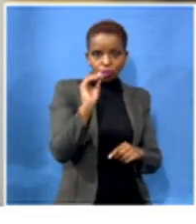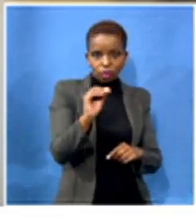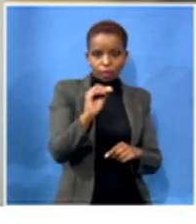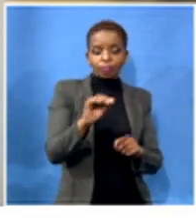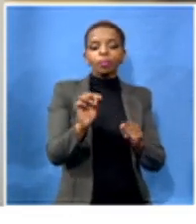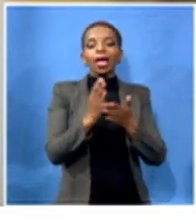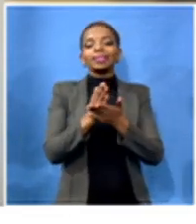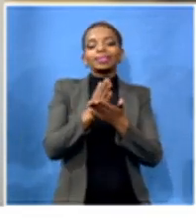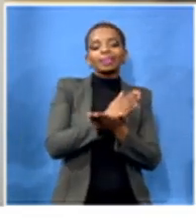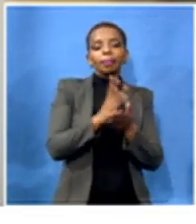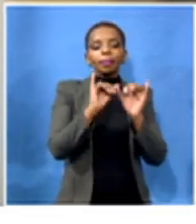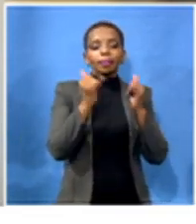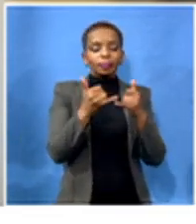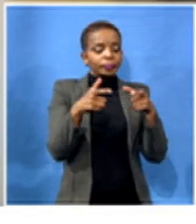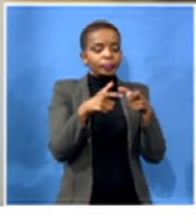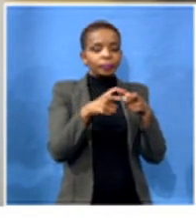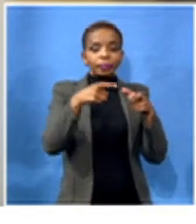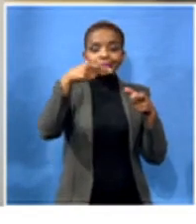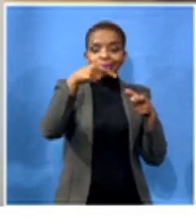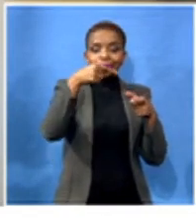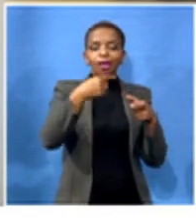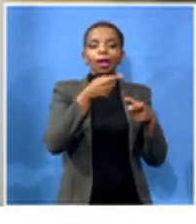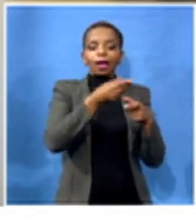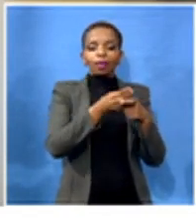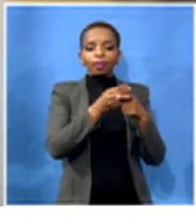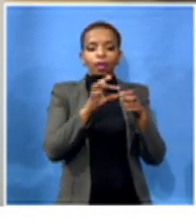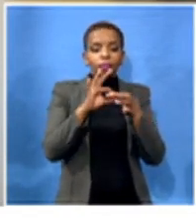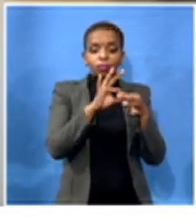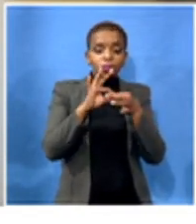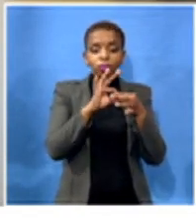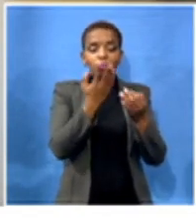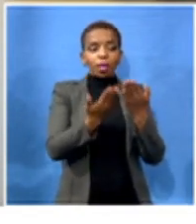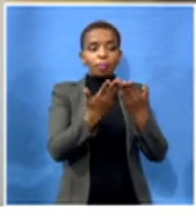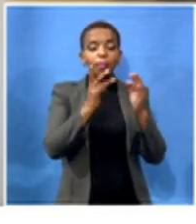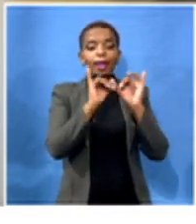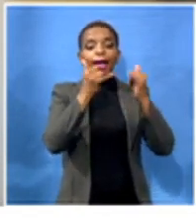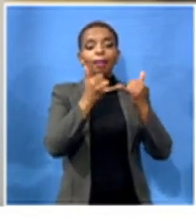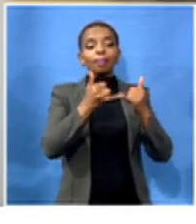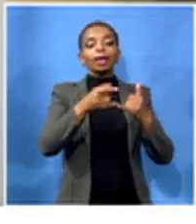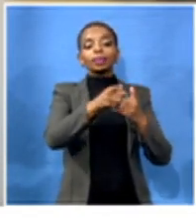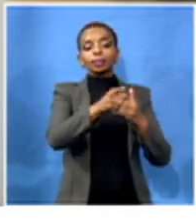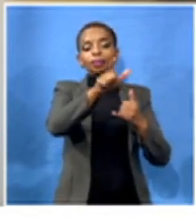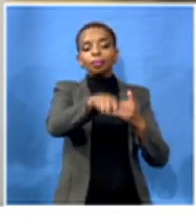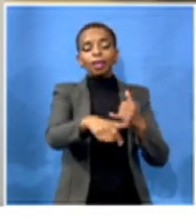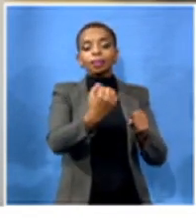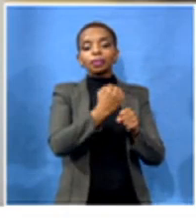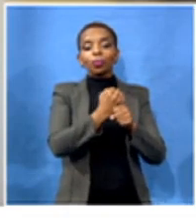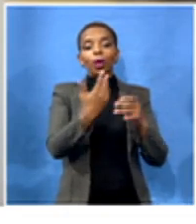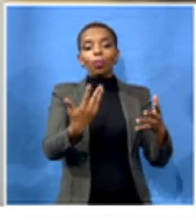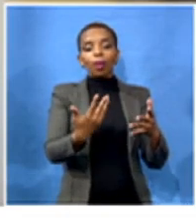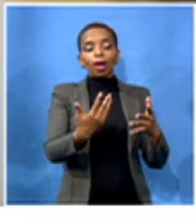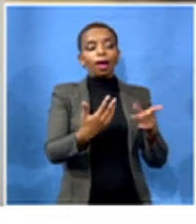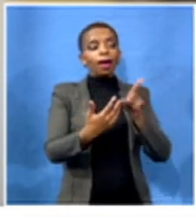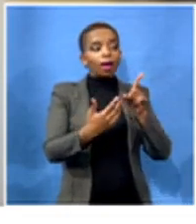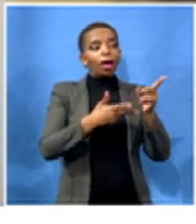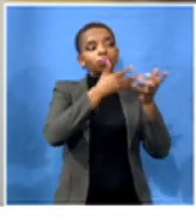schemes, those that have a close relationship with employers, for example, had a discussion quite early on, and the employer